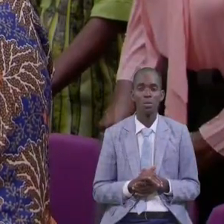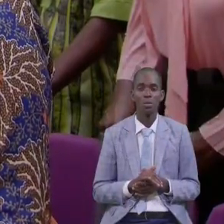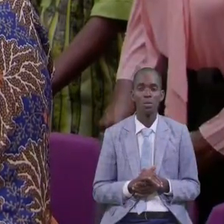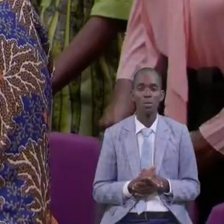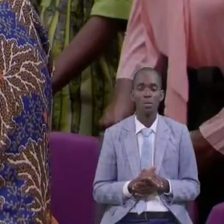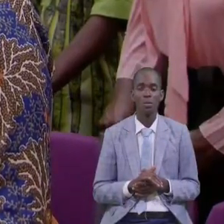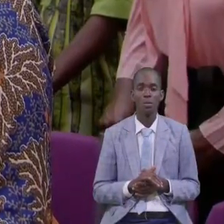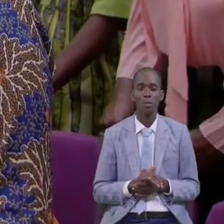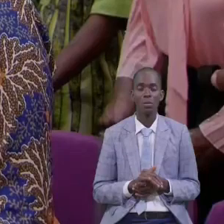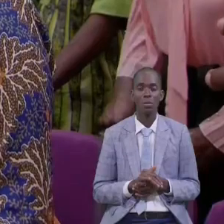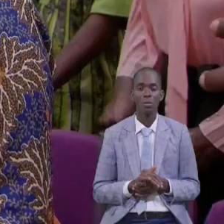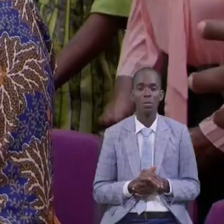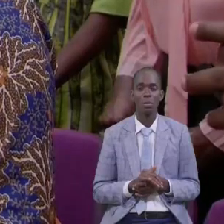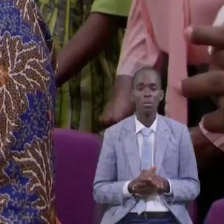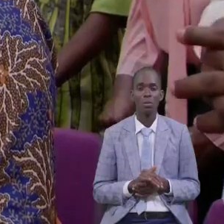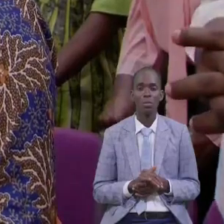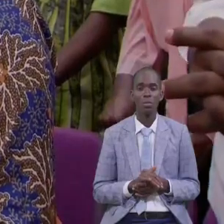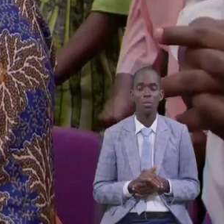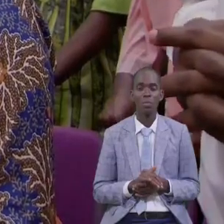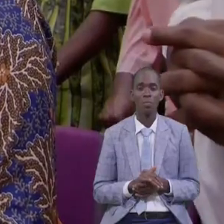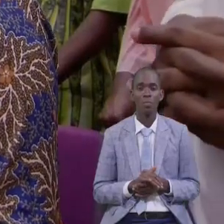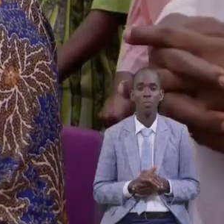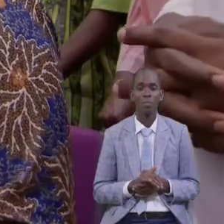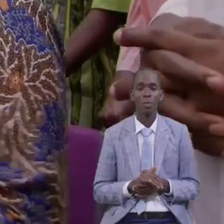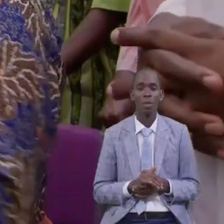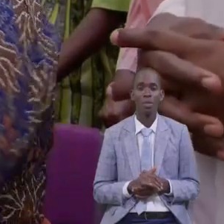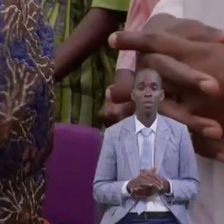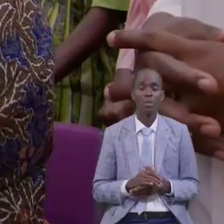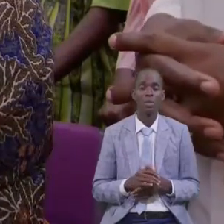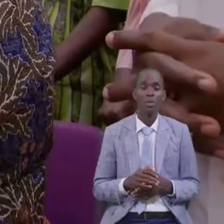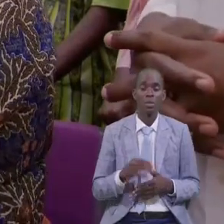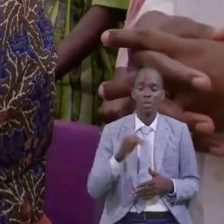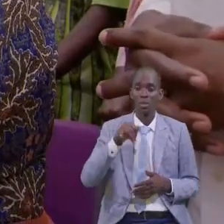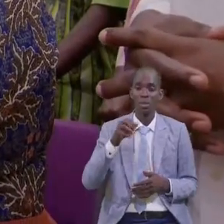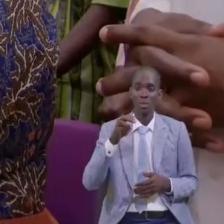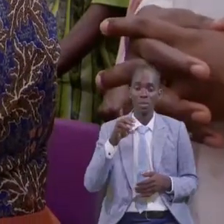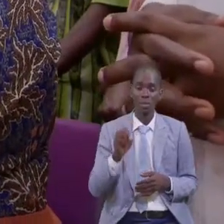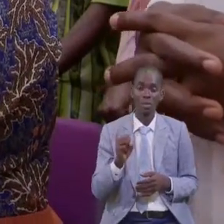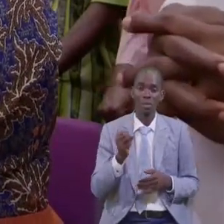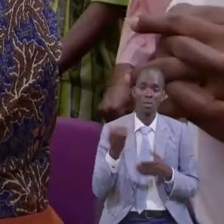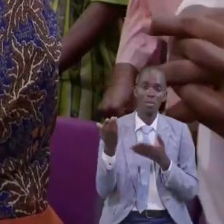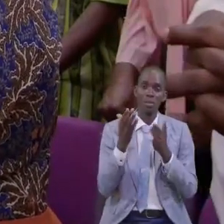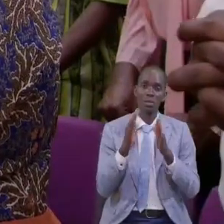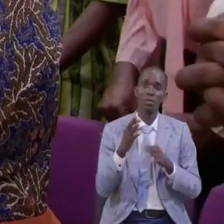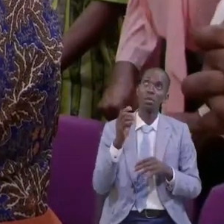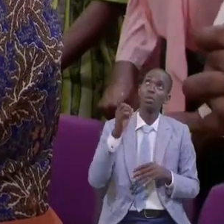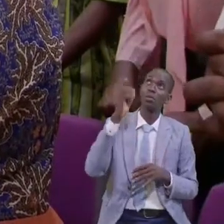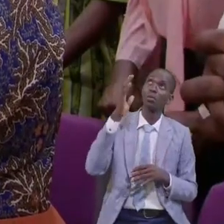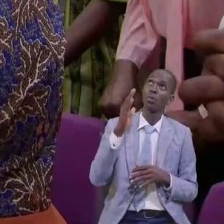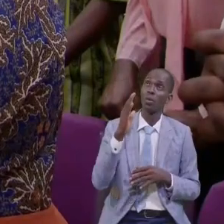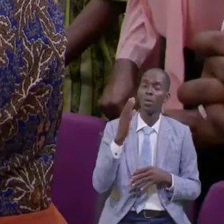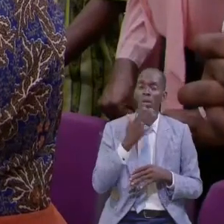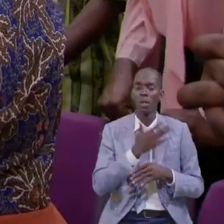Servant of the Lord Jesus Christ.